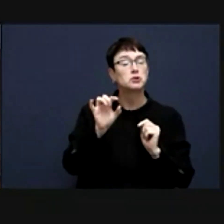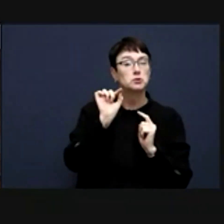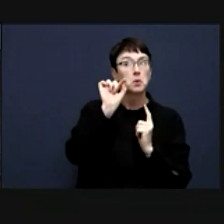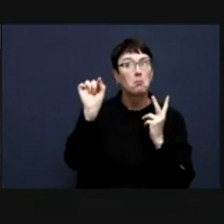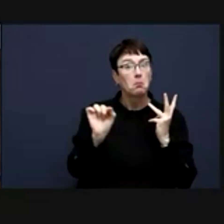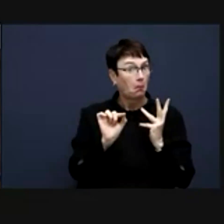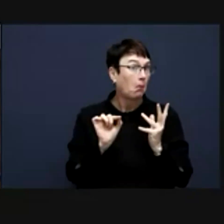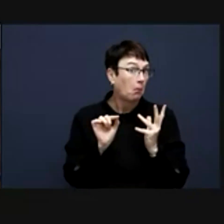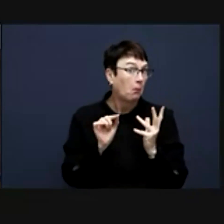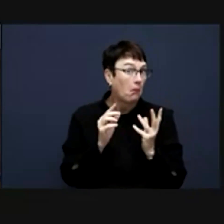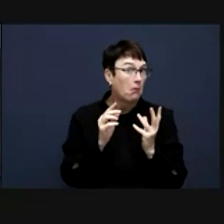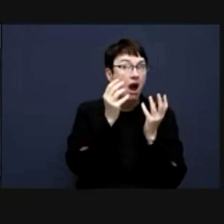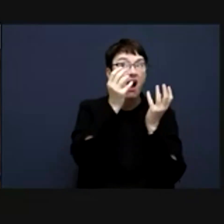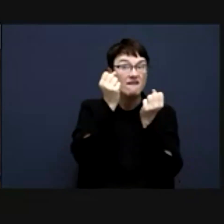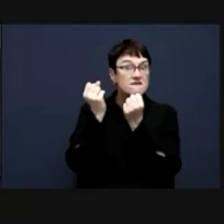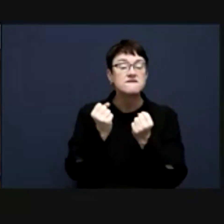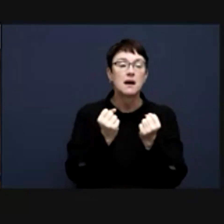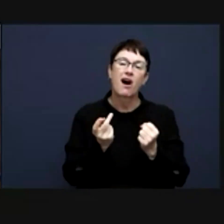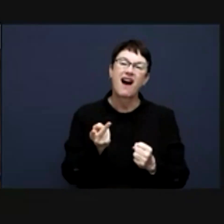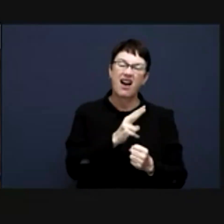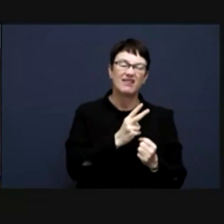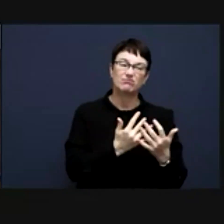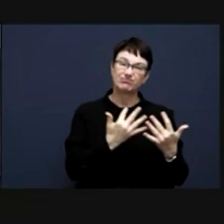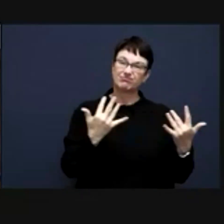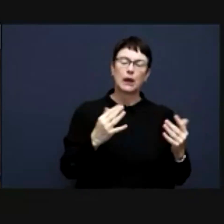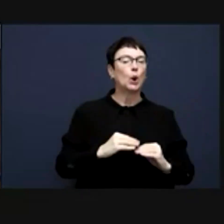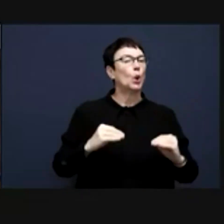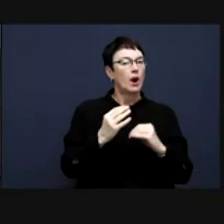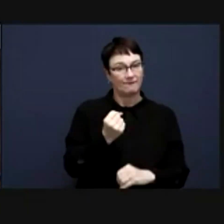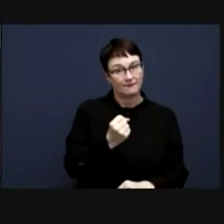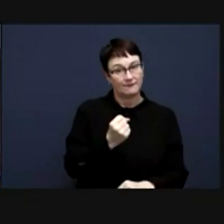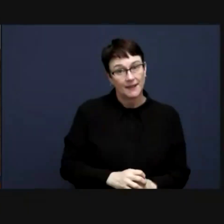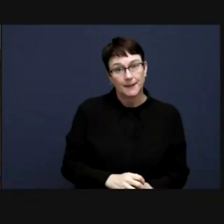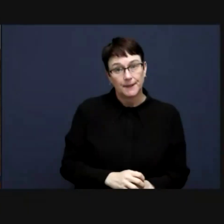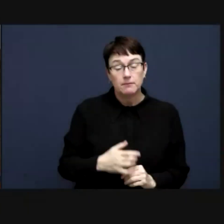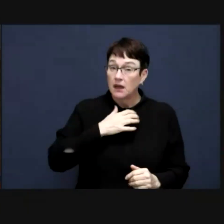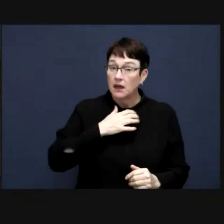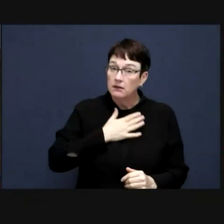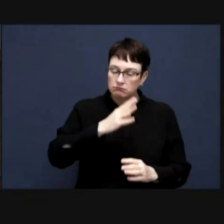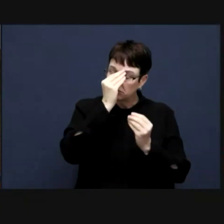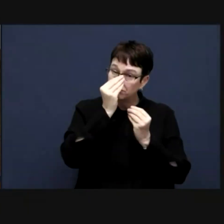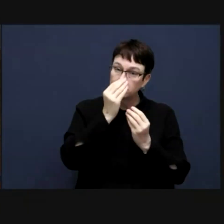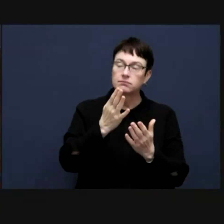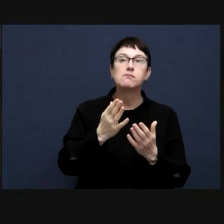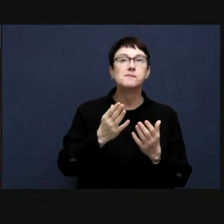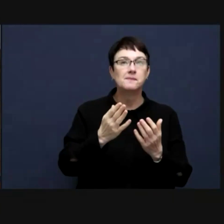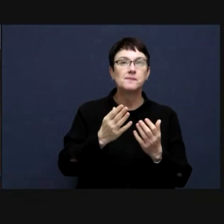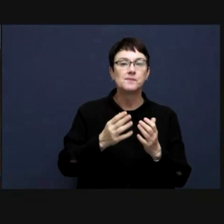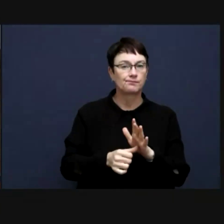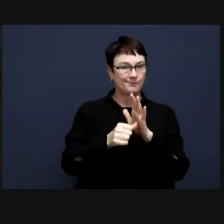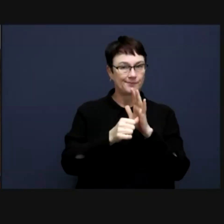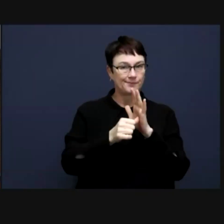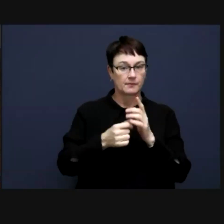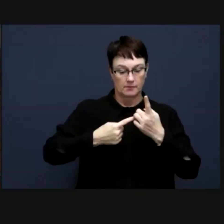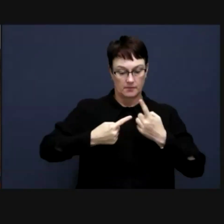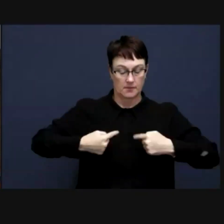also finally to conclude by stressing the collaboration of users and